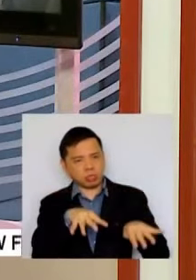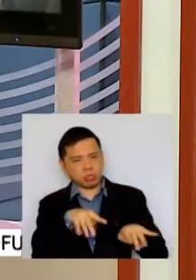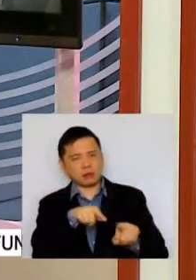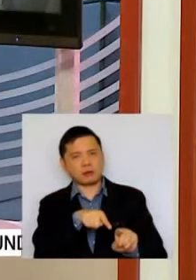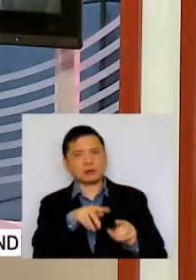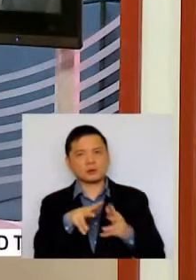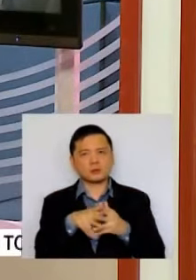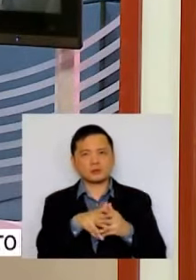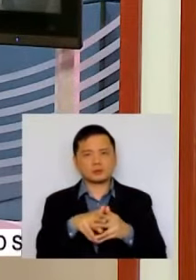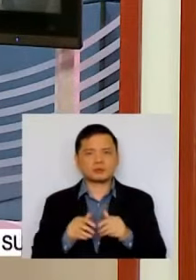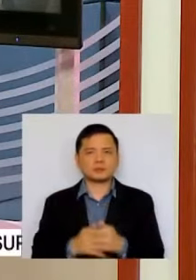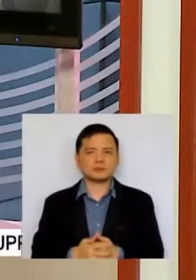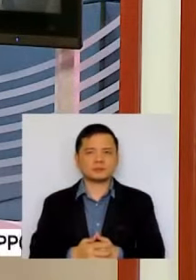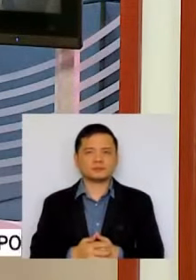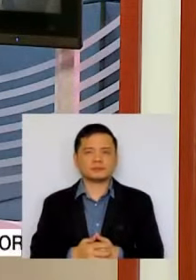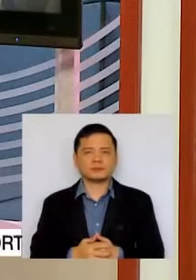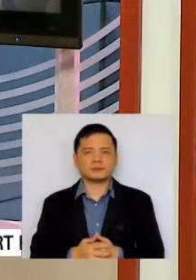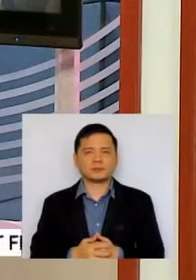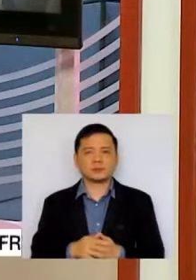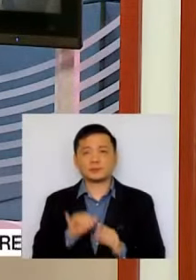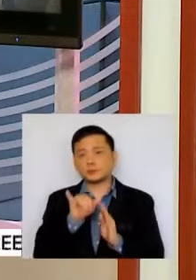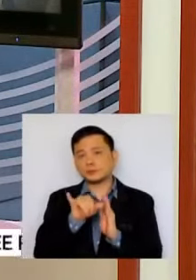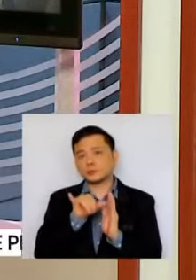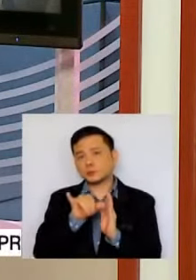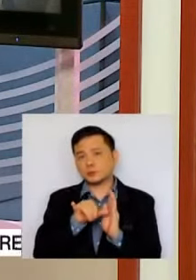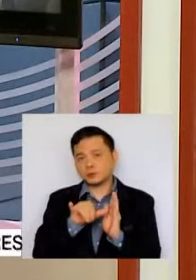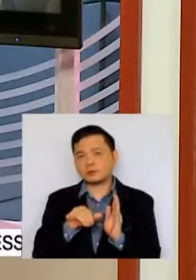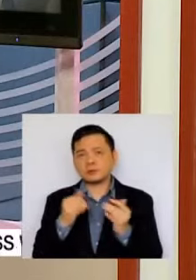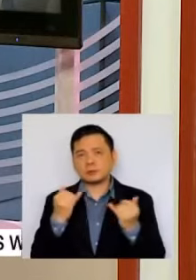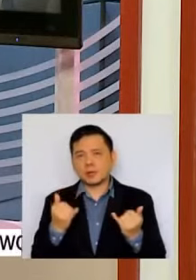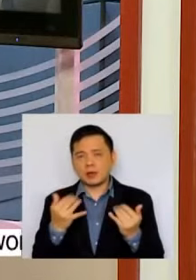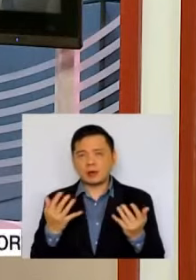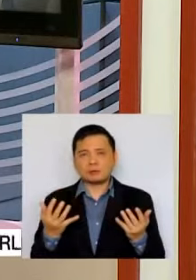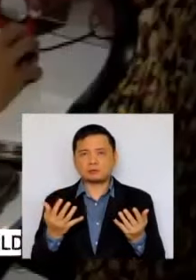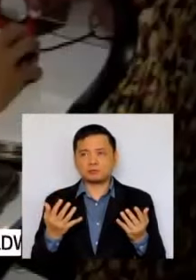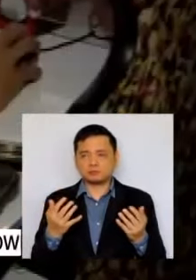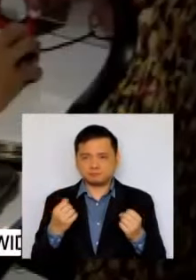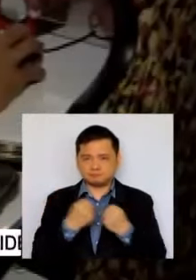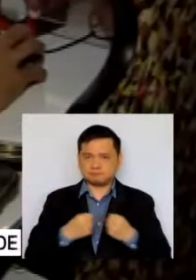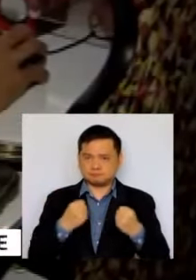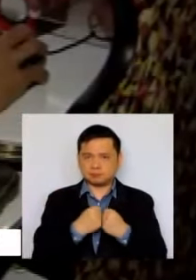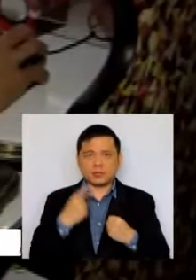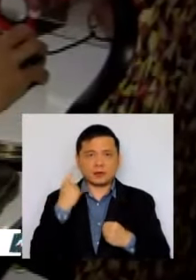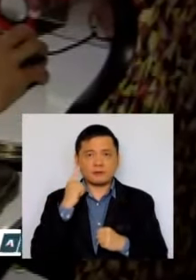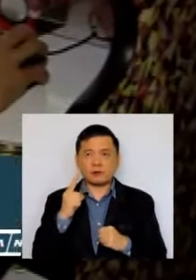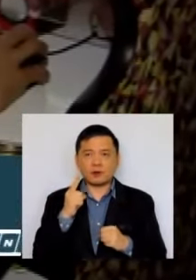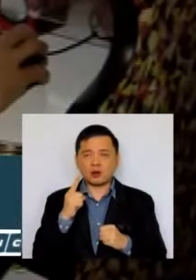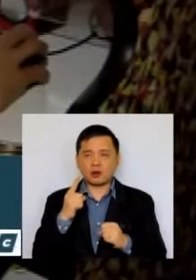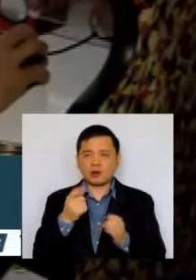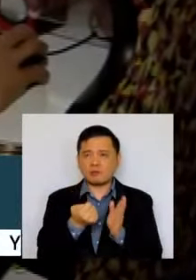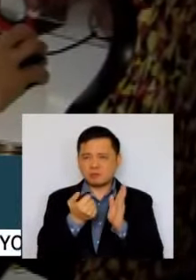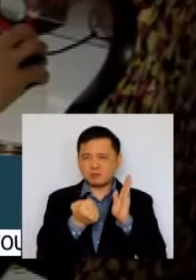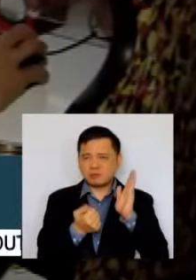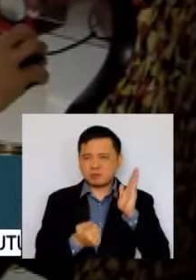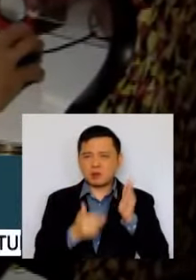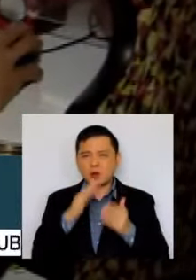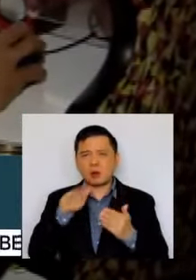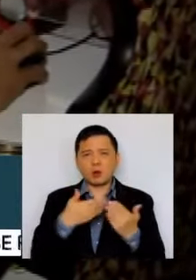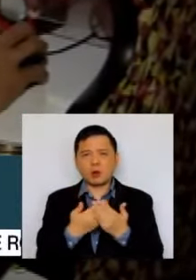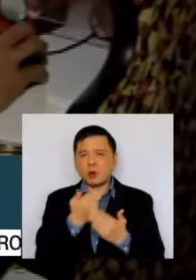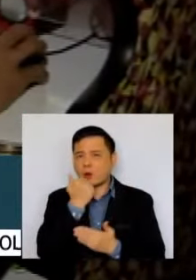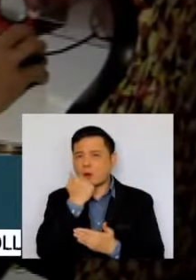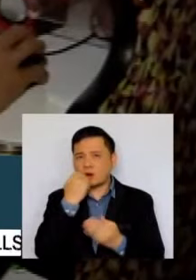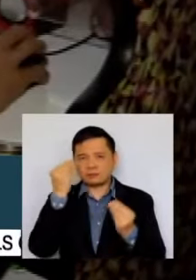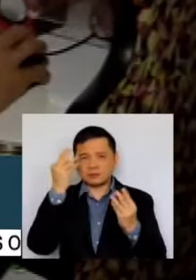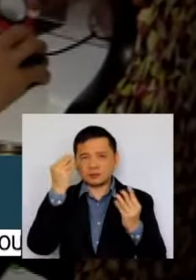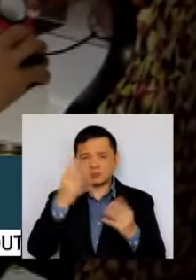Video sharing platform YouTube beefs up efforts to fight misinformation. YouTube said users will now be seeing information